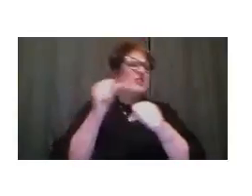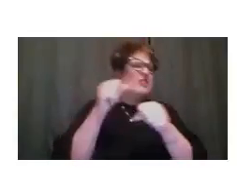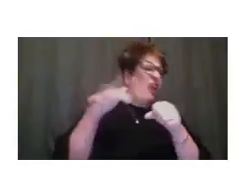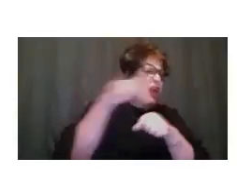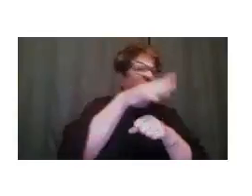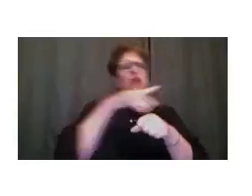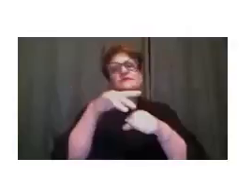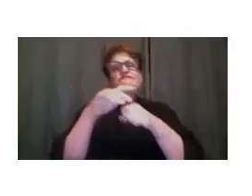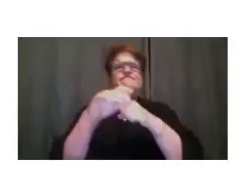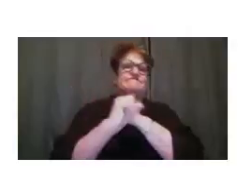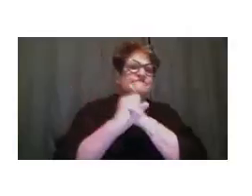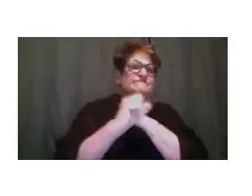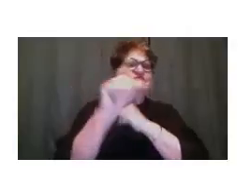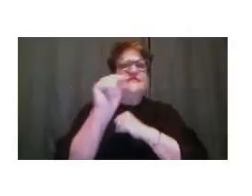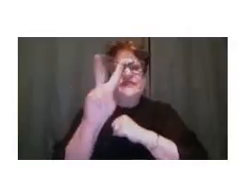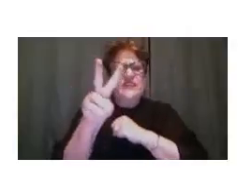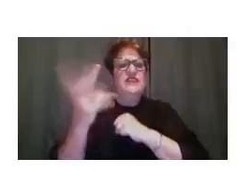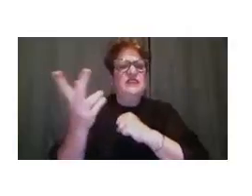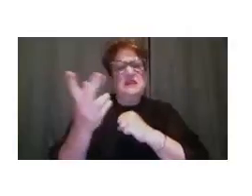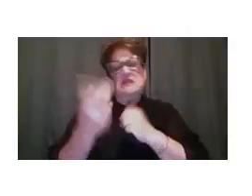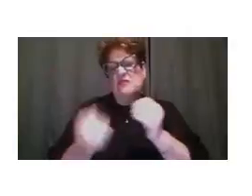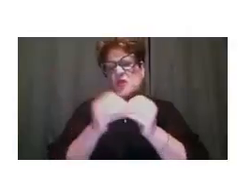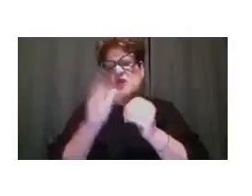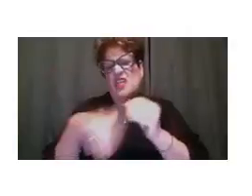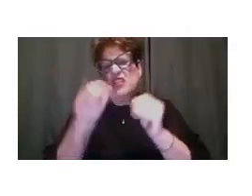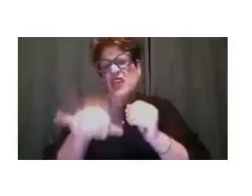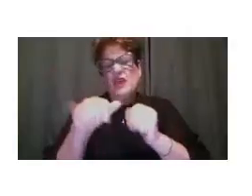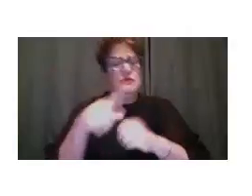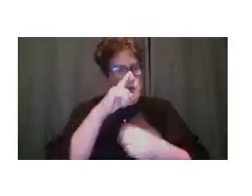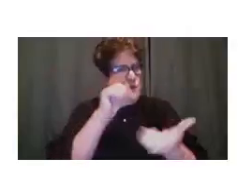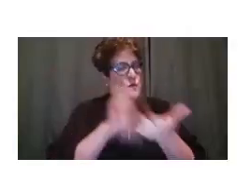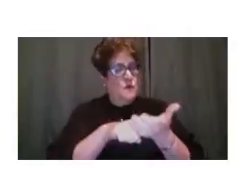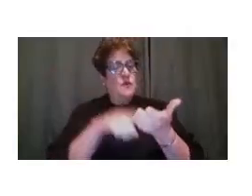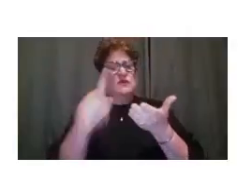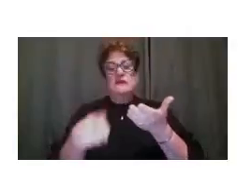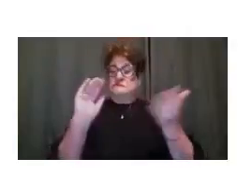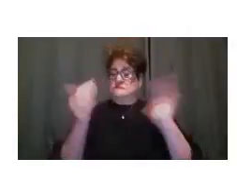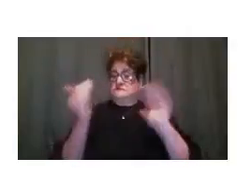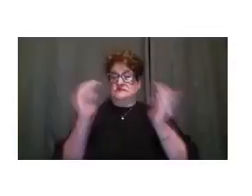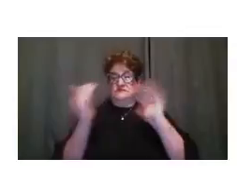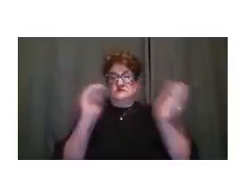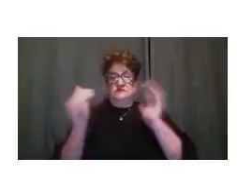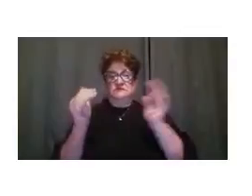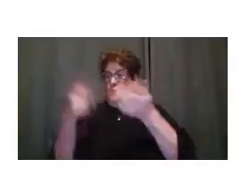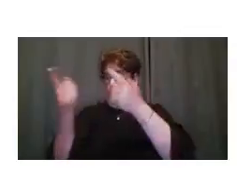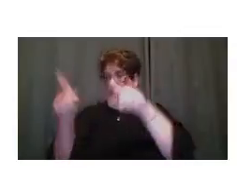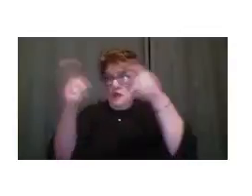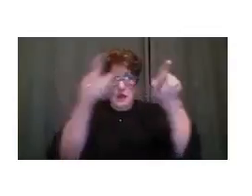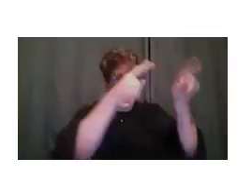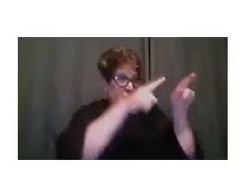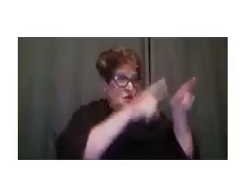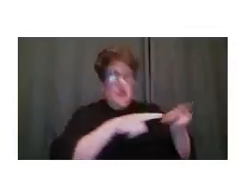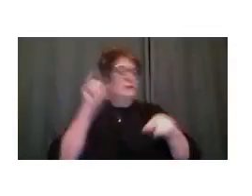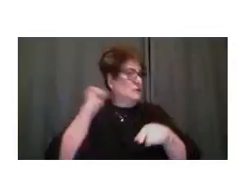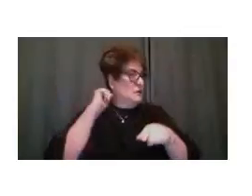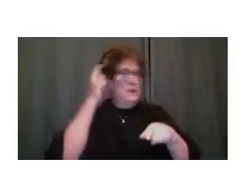media, and more. The most important thing to recognize between what is happening in our conscious and unconscious minds is that